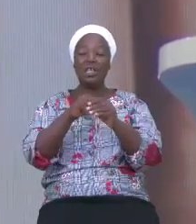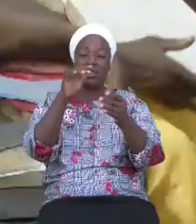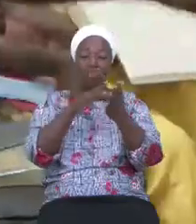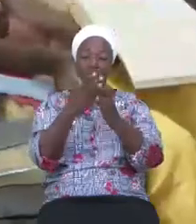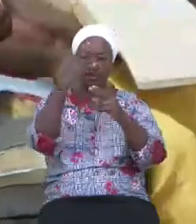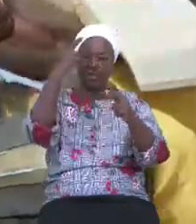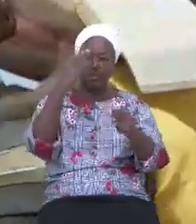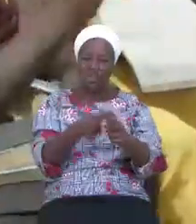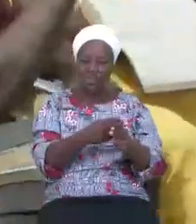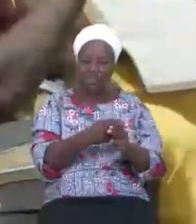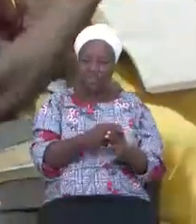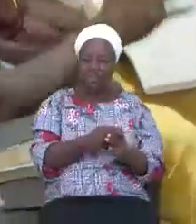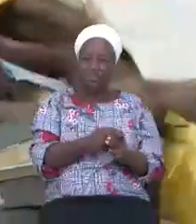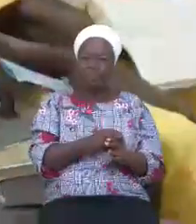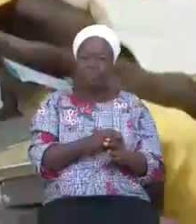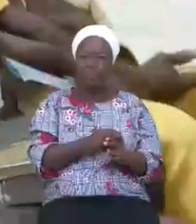Jesus' name.